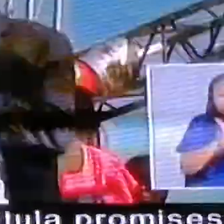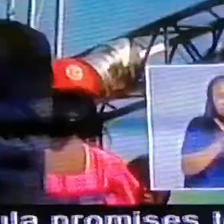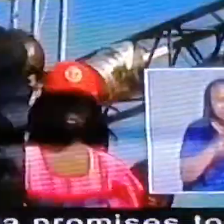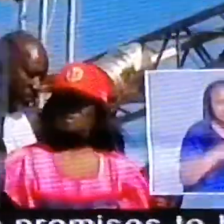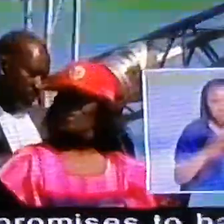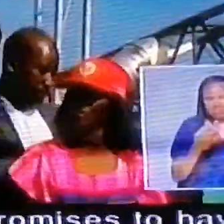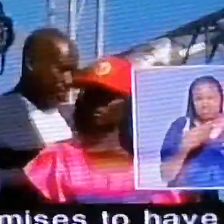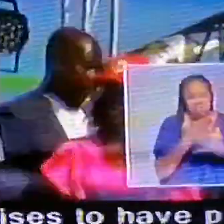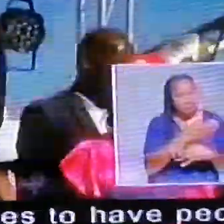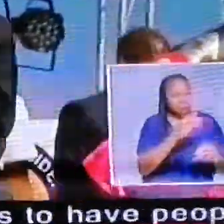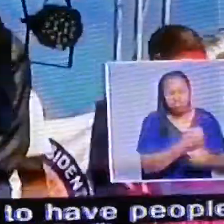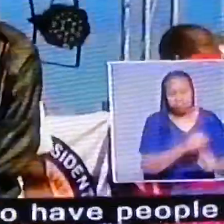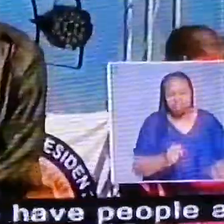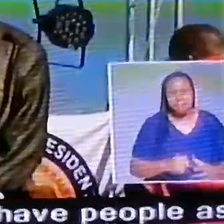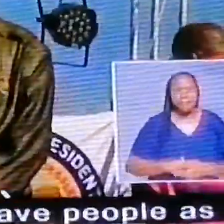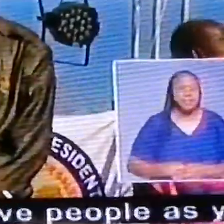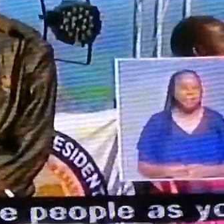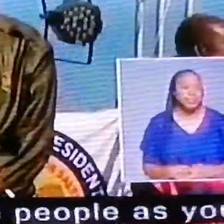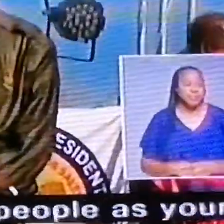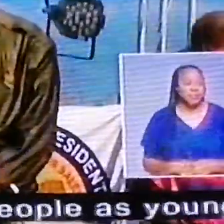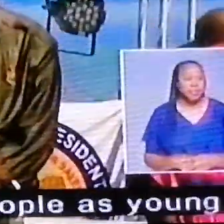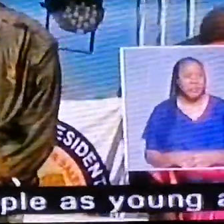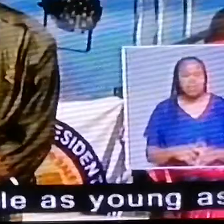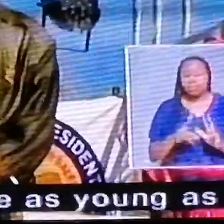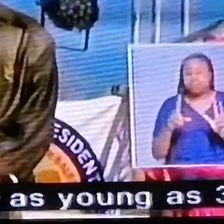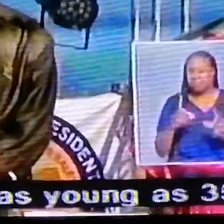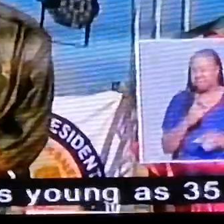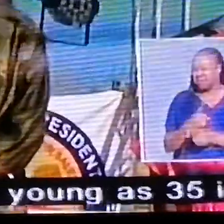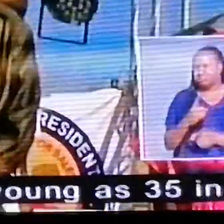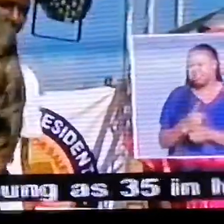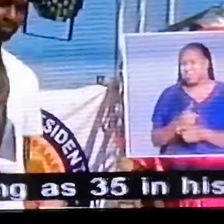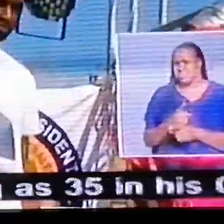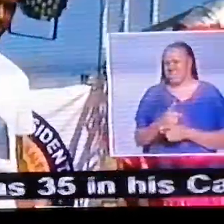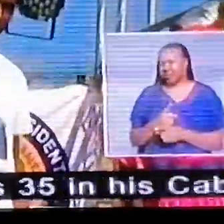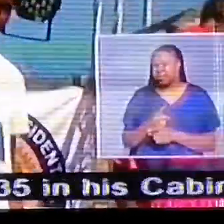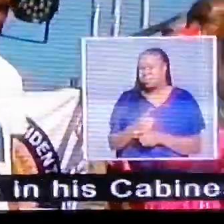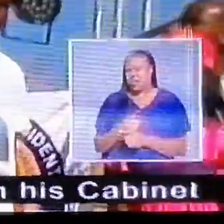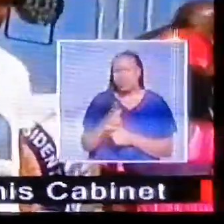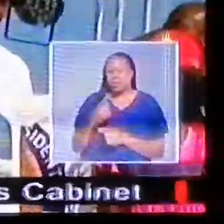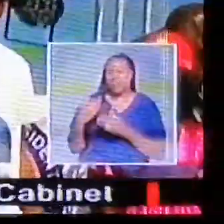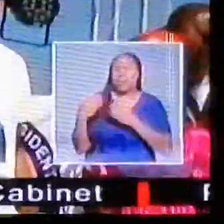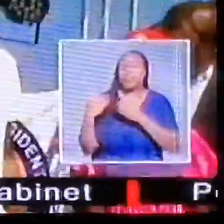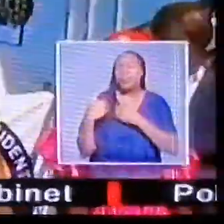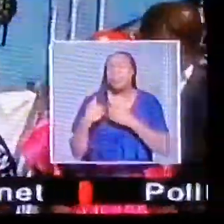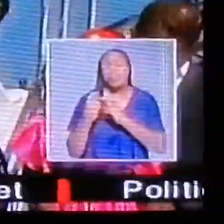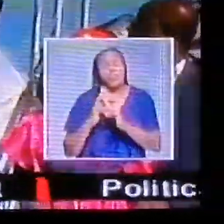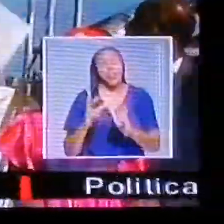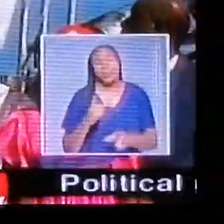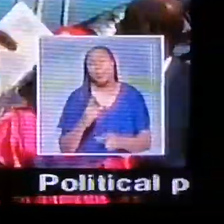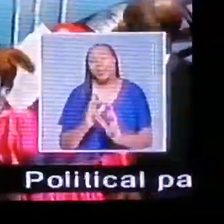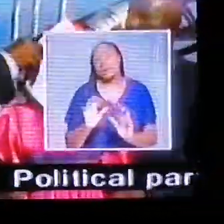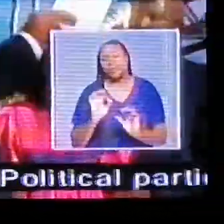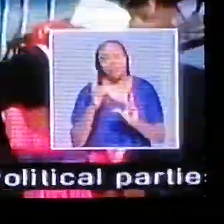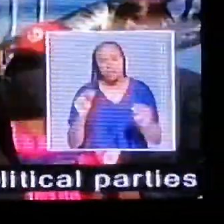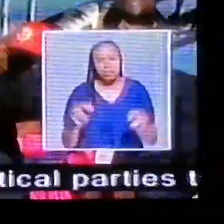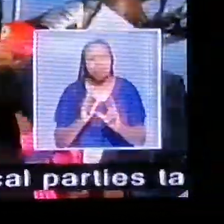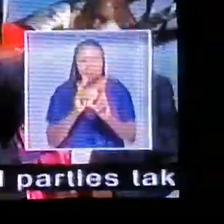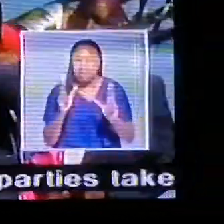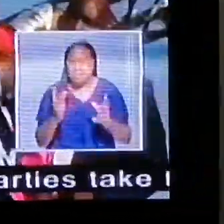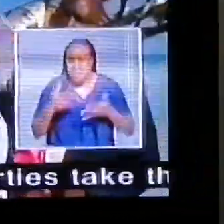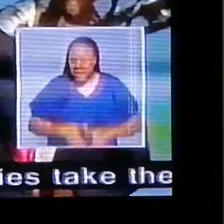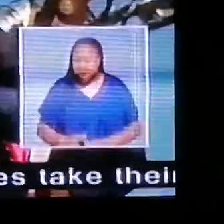a creation of governments that do not look after their people. No one is born a thief. Thieves are